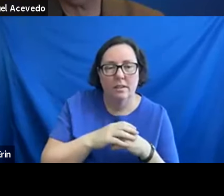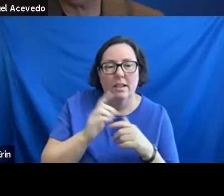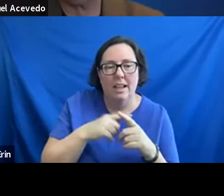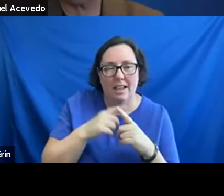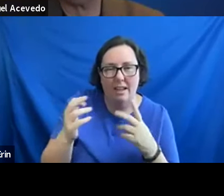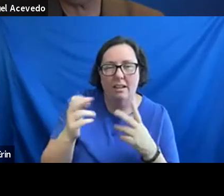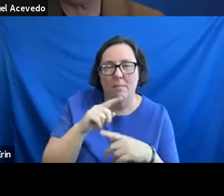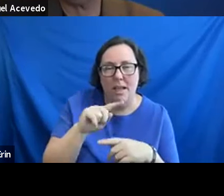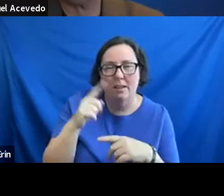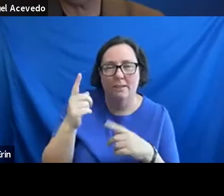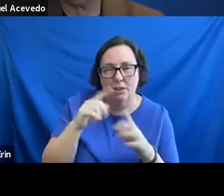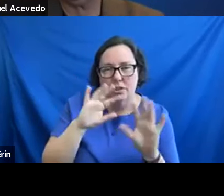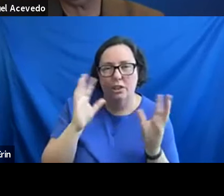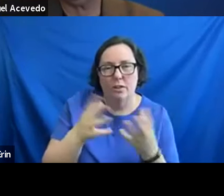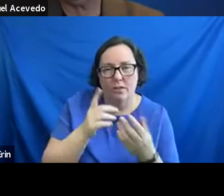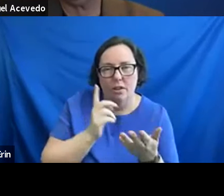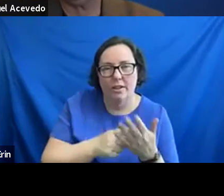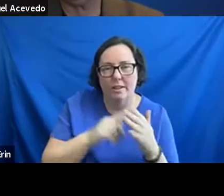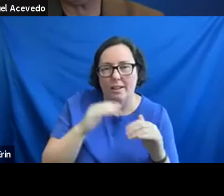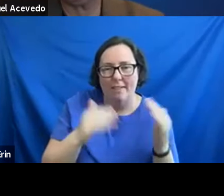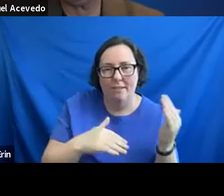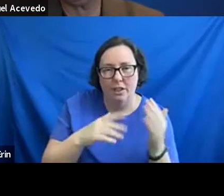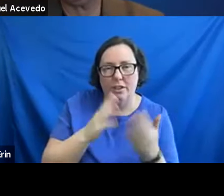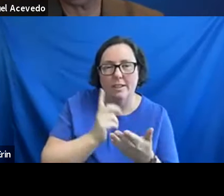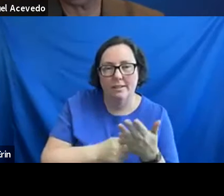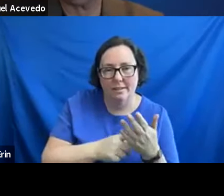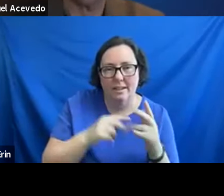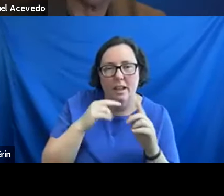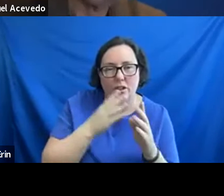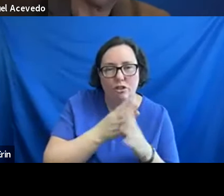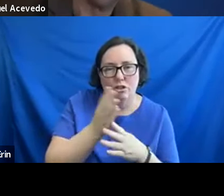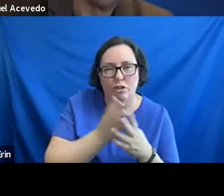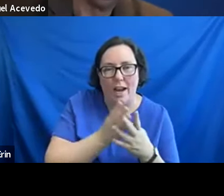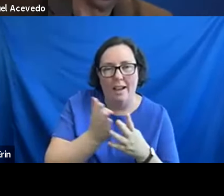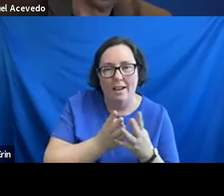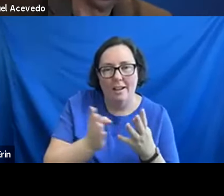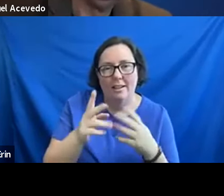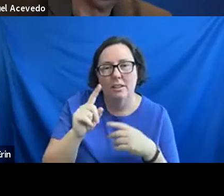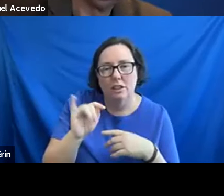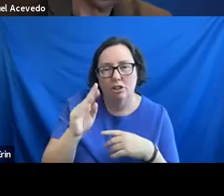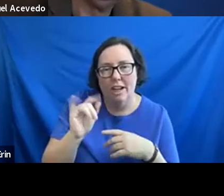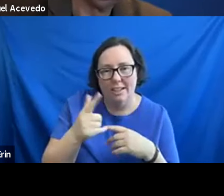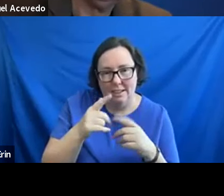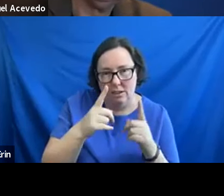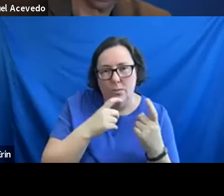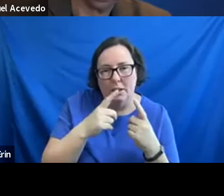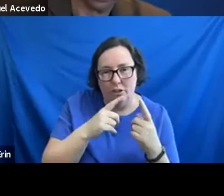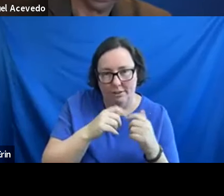come back to the overall unfairness and tracking question. So